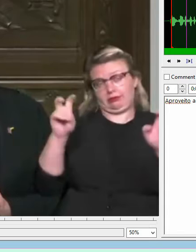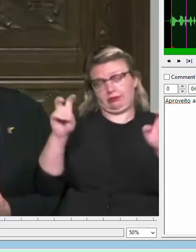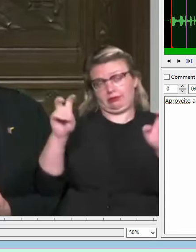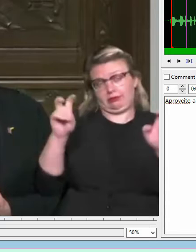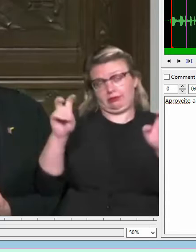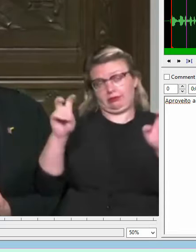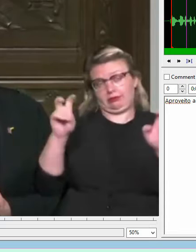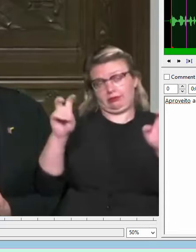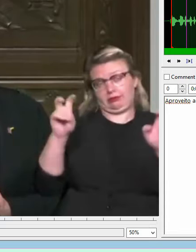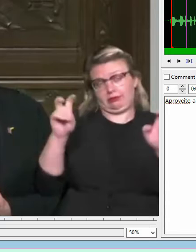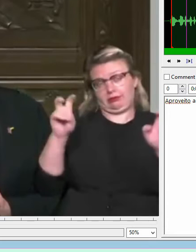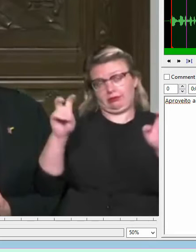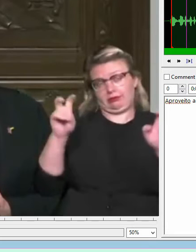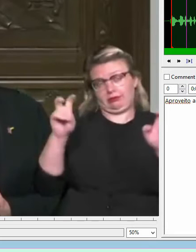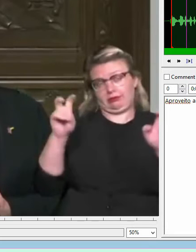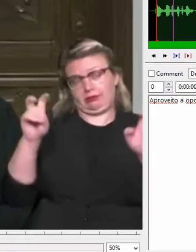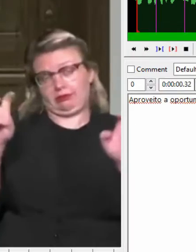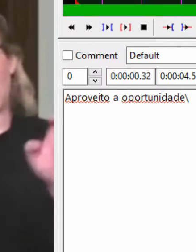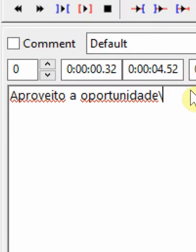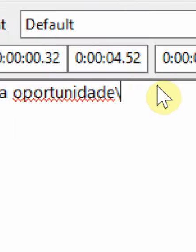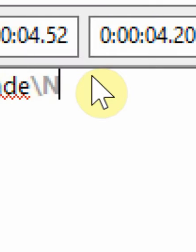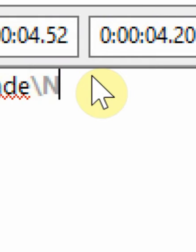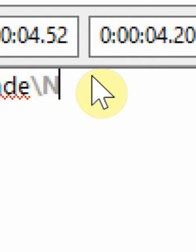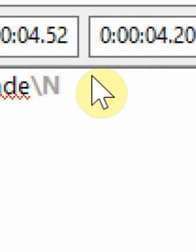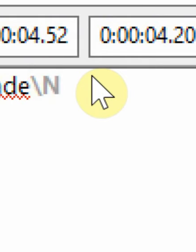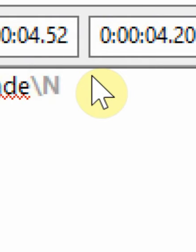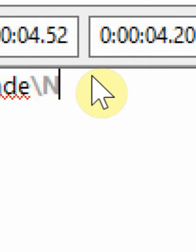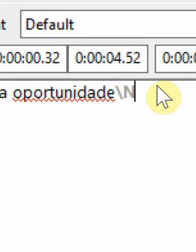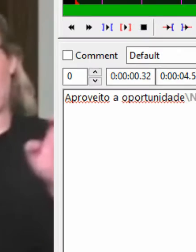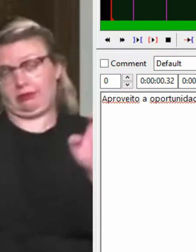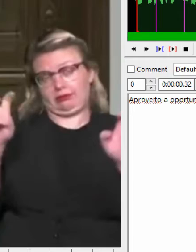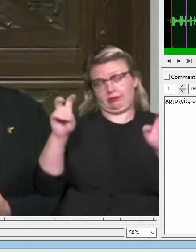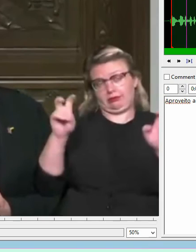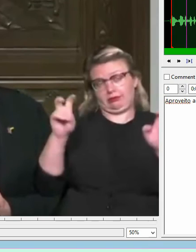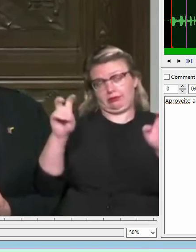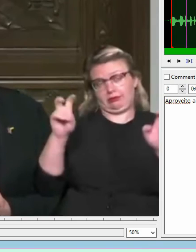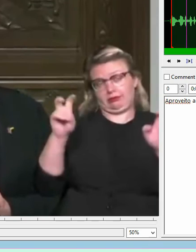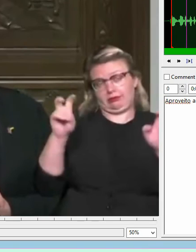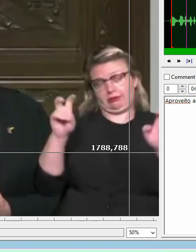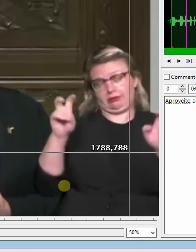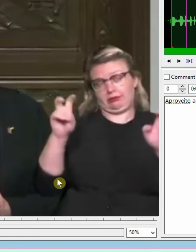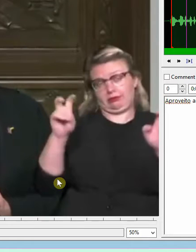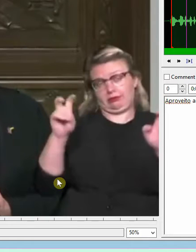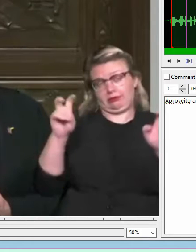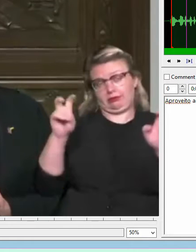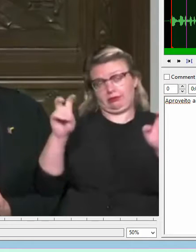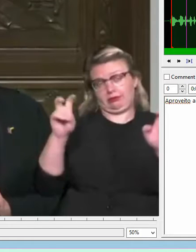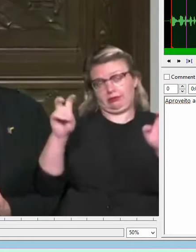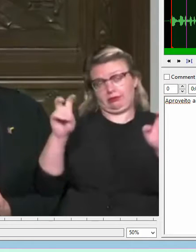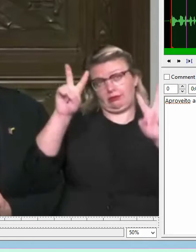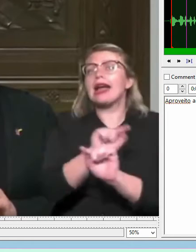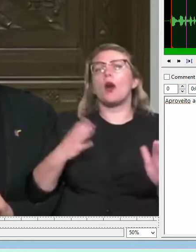a quick way to break the line, you can add this slash N and then type whatever you